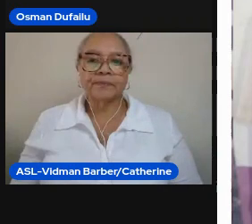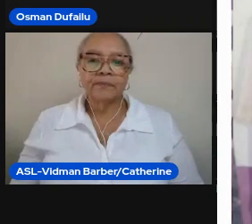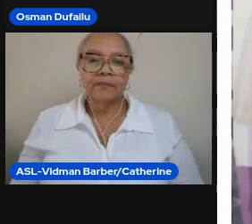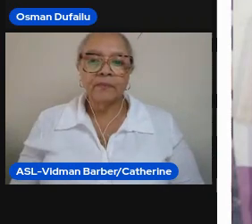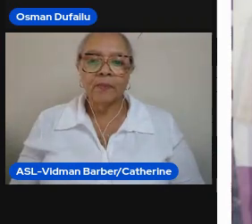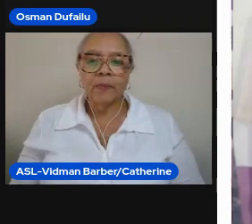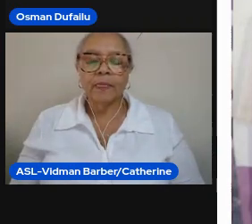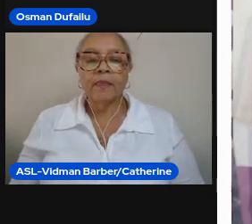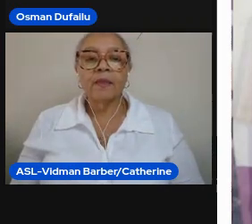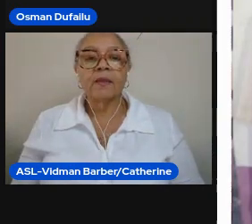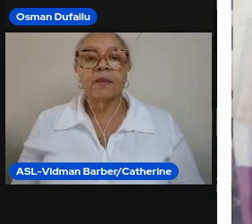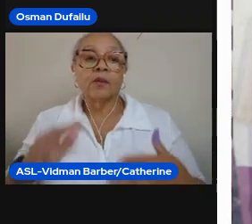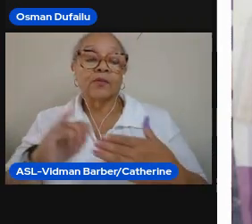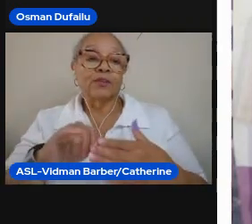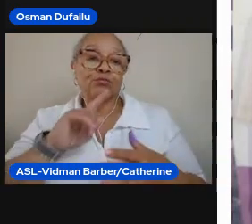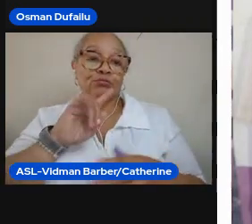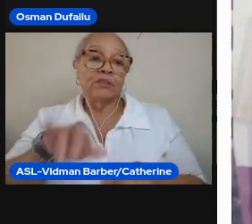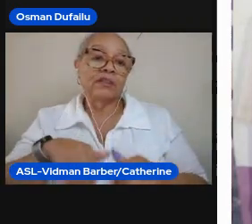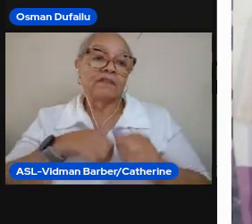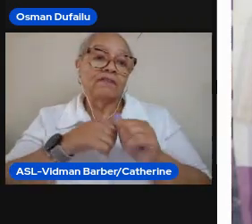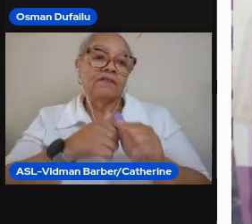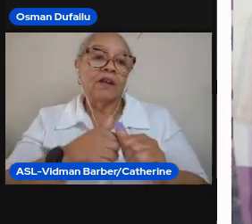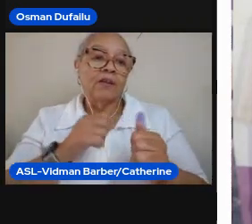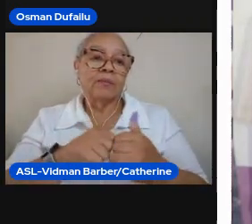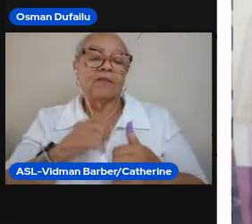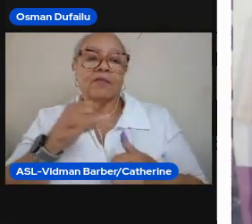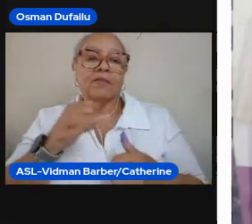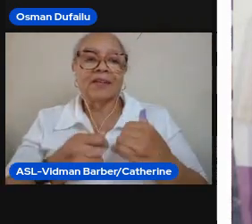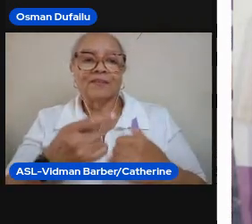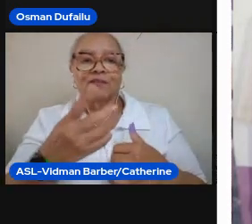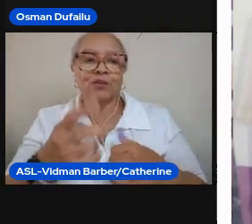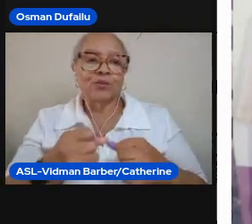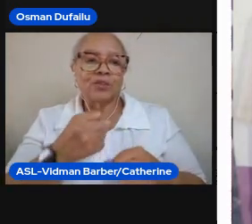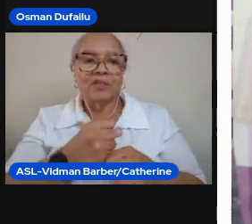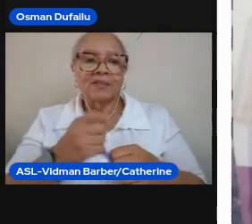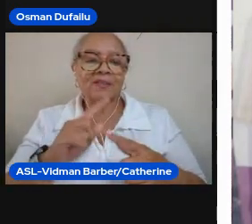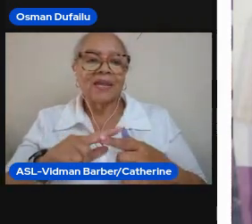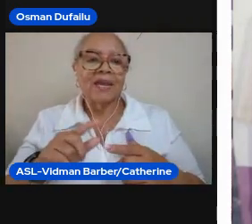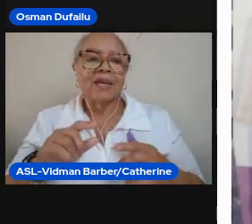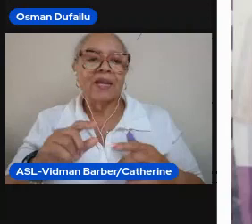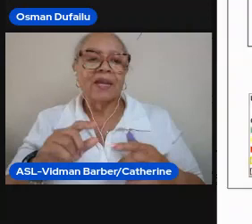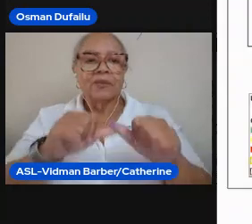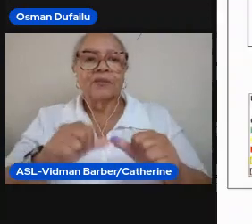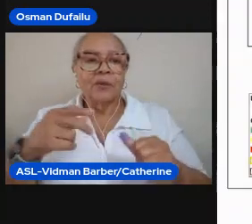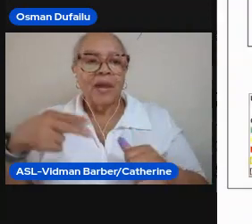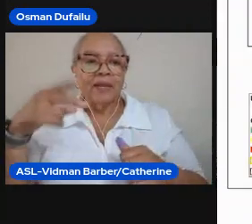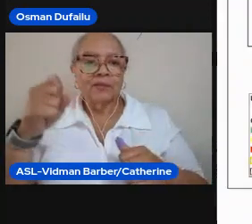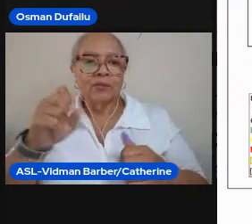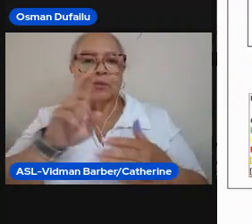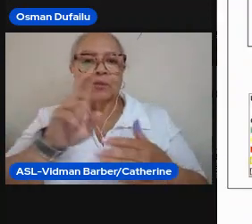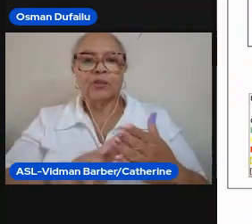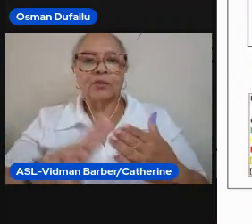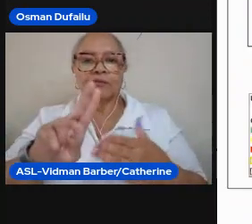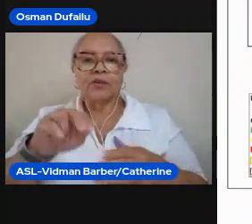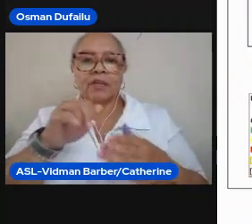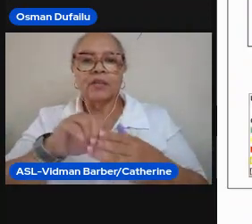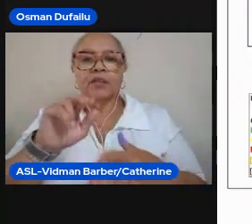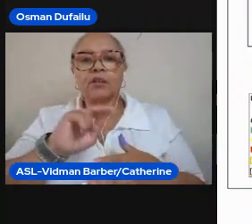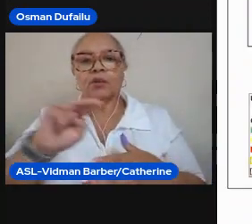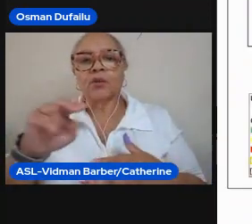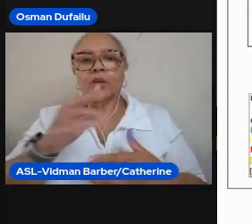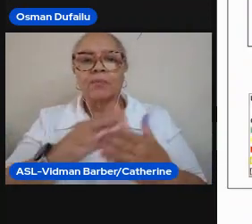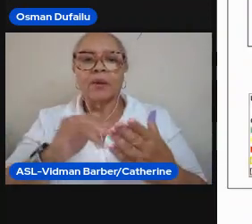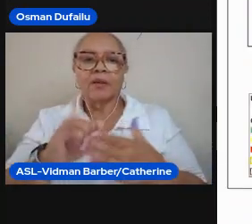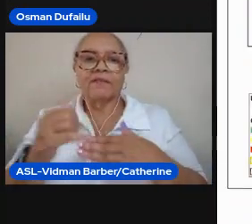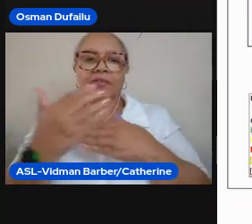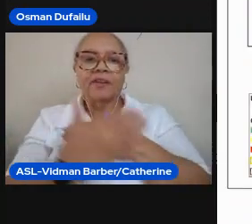followed me through my thoughts. But as years went by, I proceeded to high school and university in the northern part of the